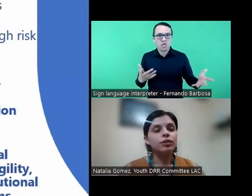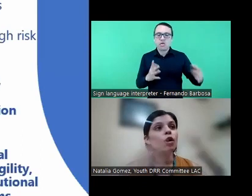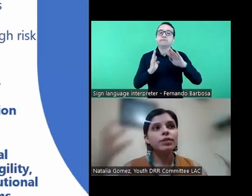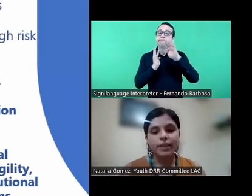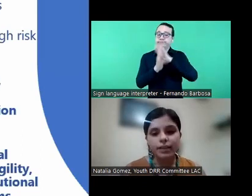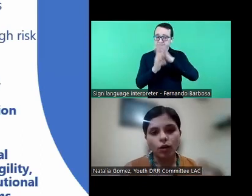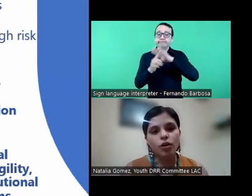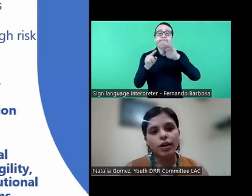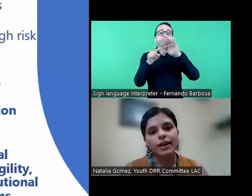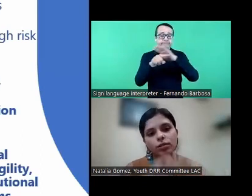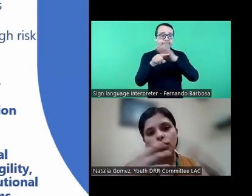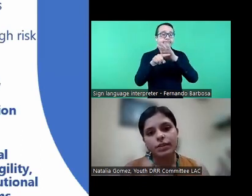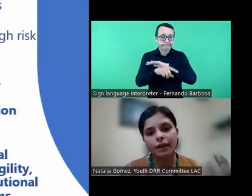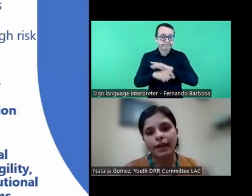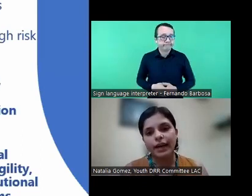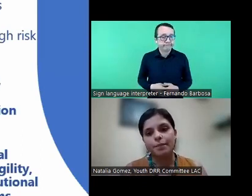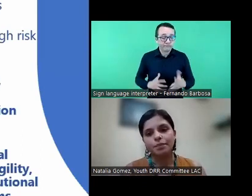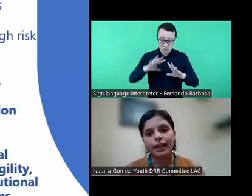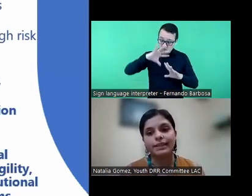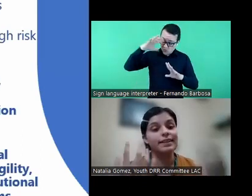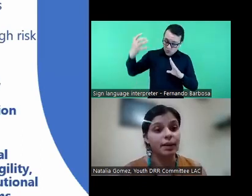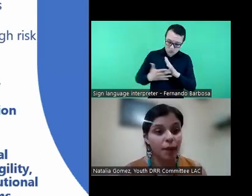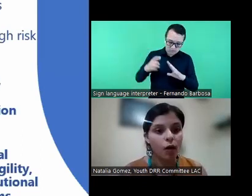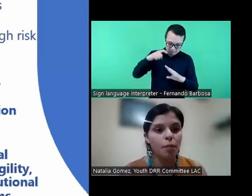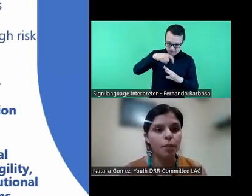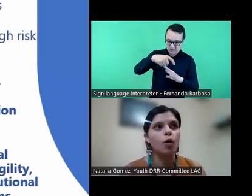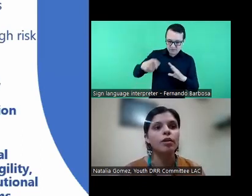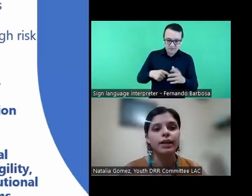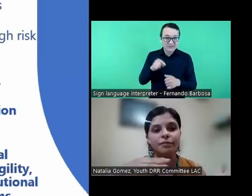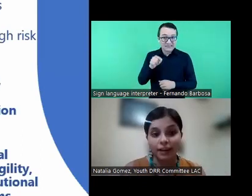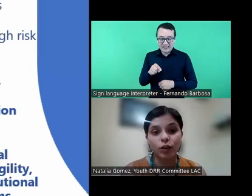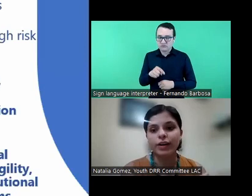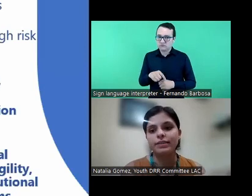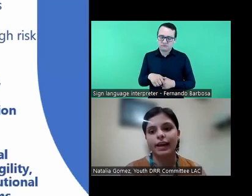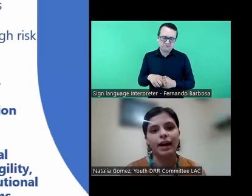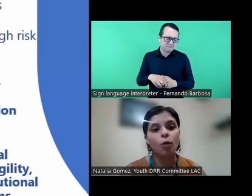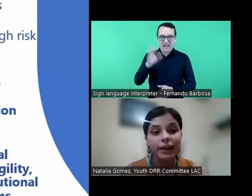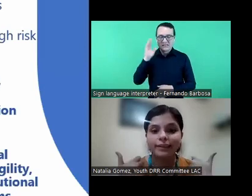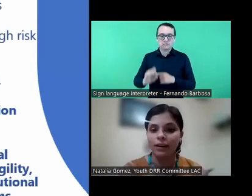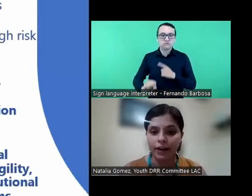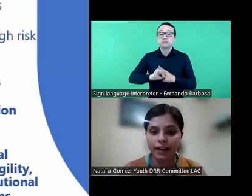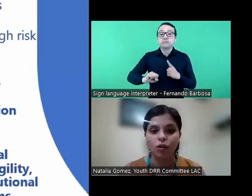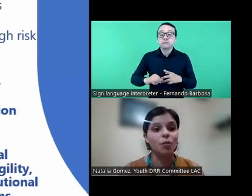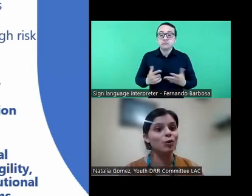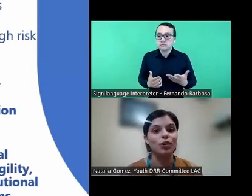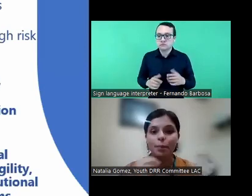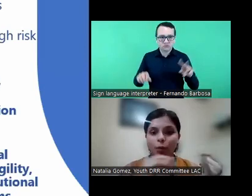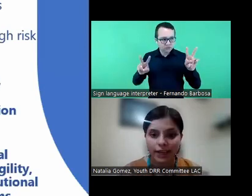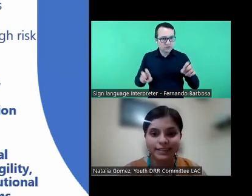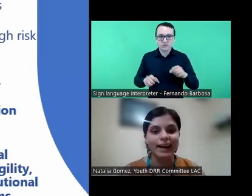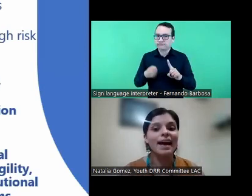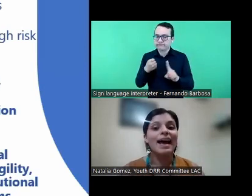are in displacement situations around the globe, and this is all exacerbated by factors